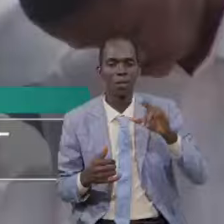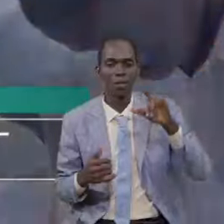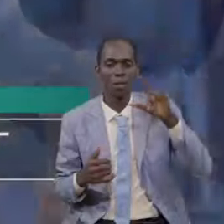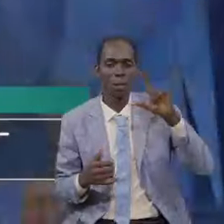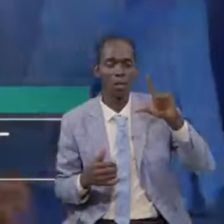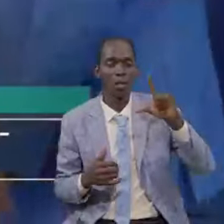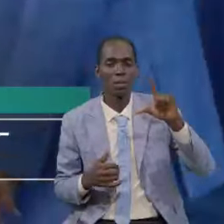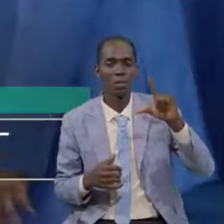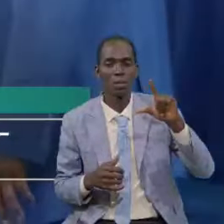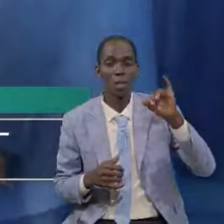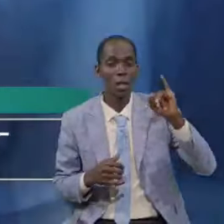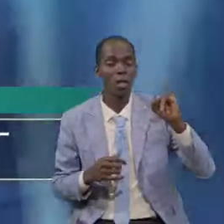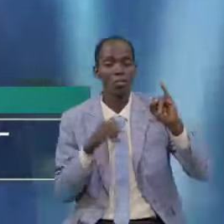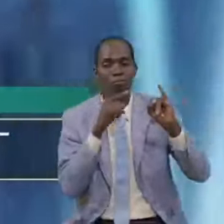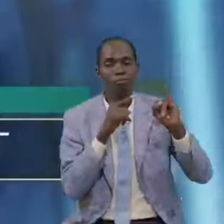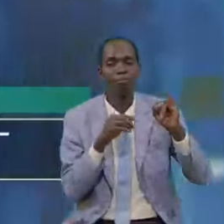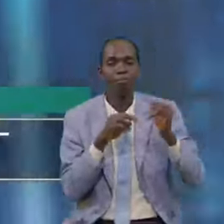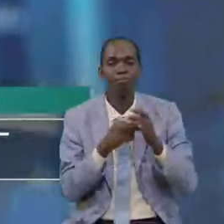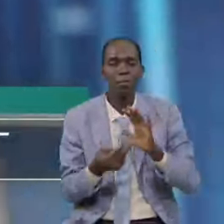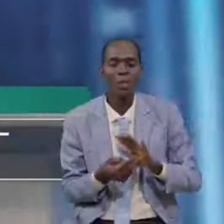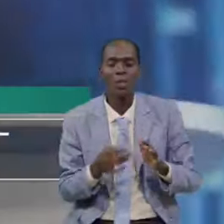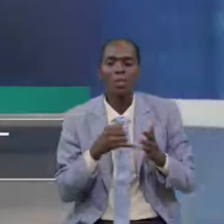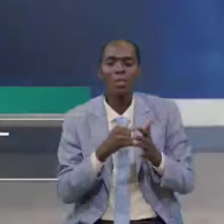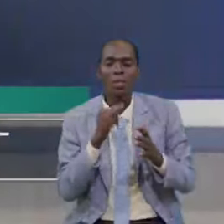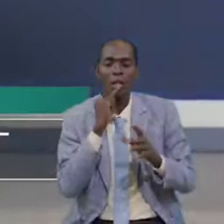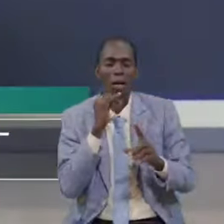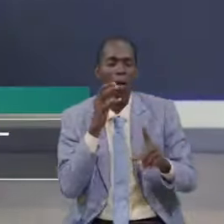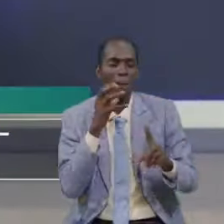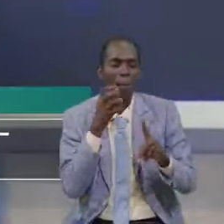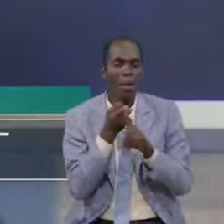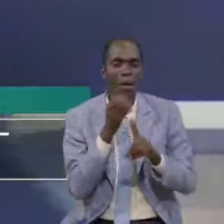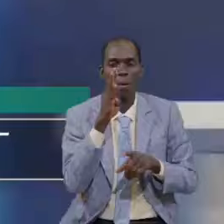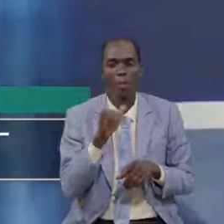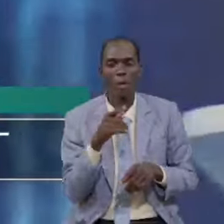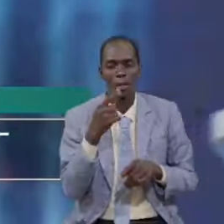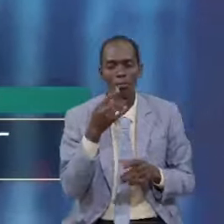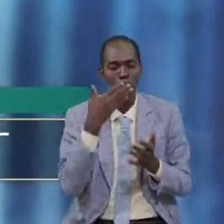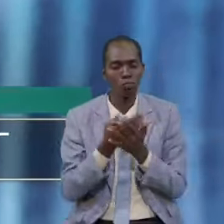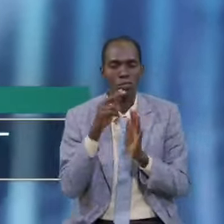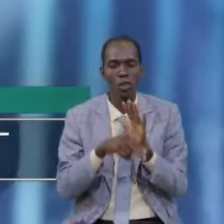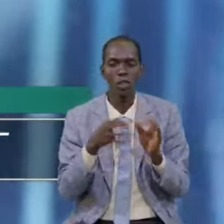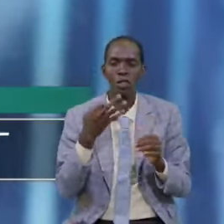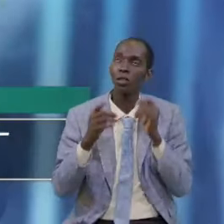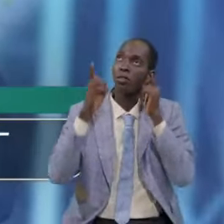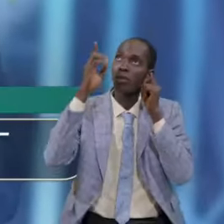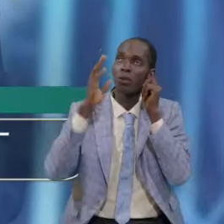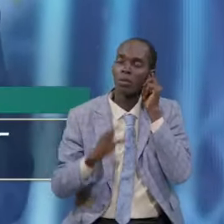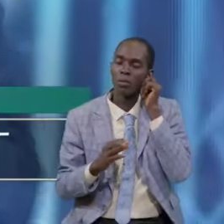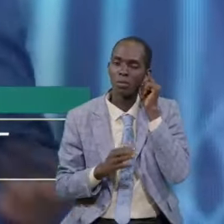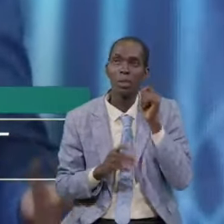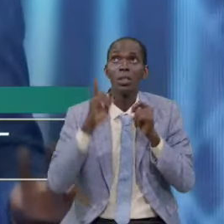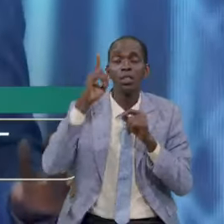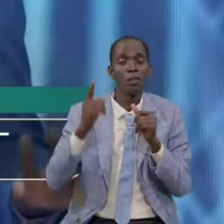God. Impacted by the goodness of God. He invites, he gives,